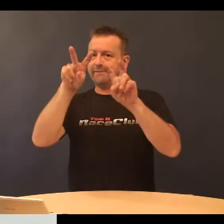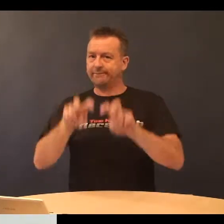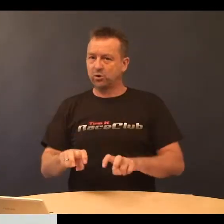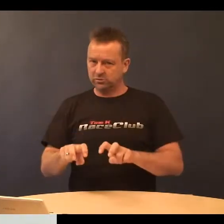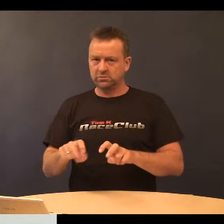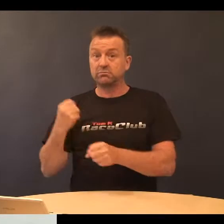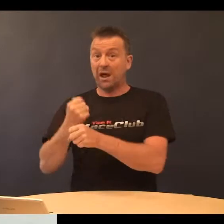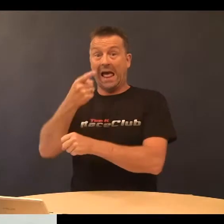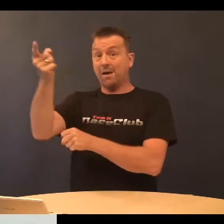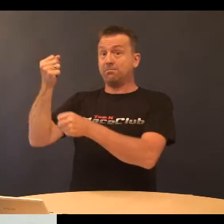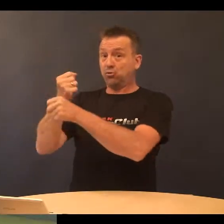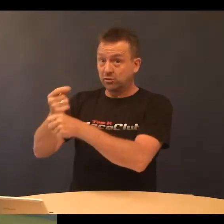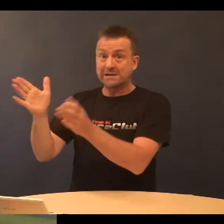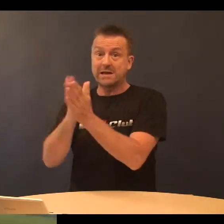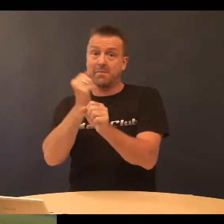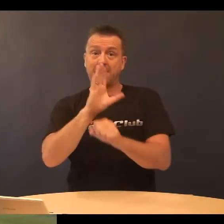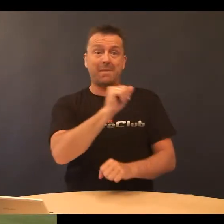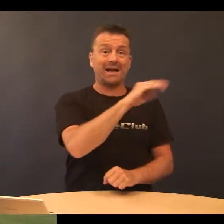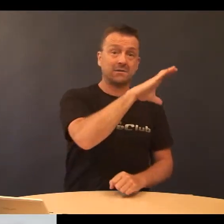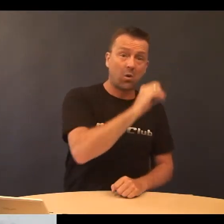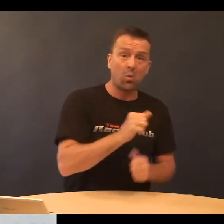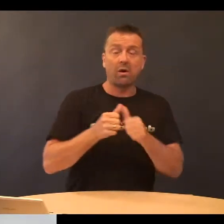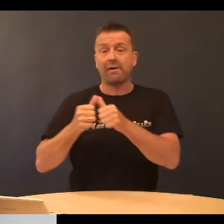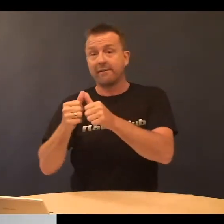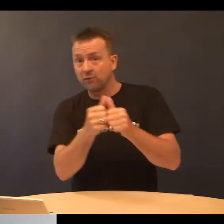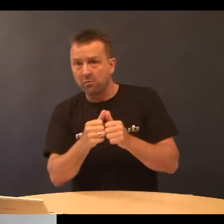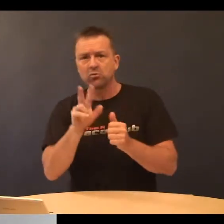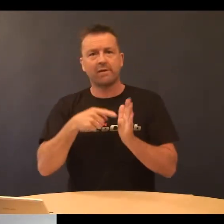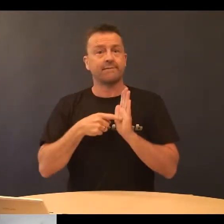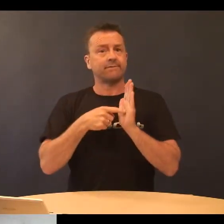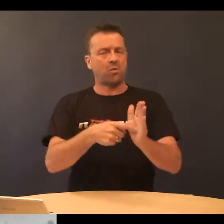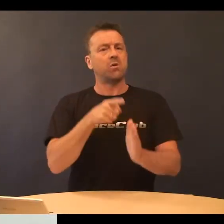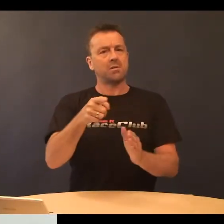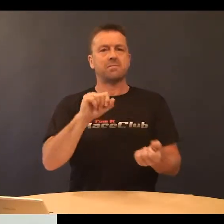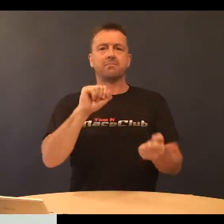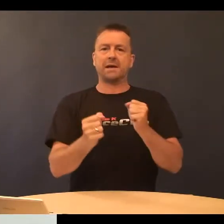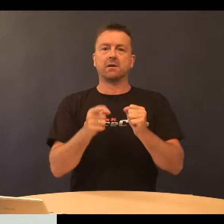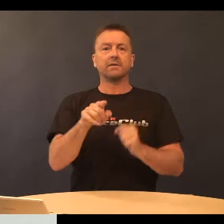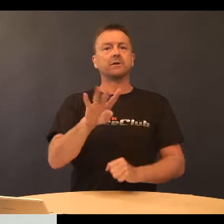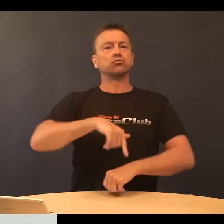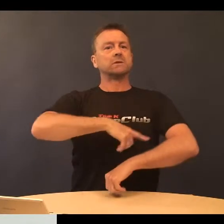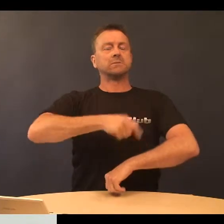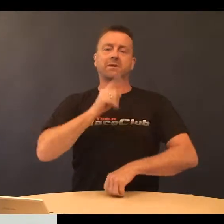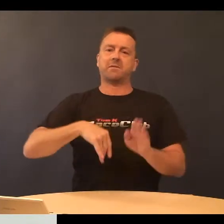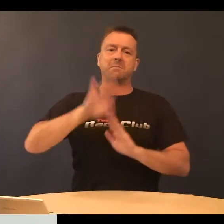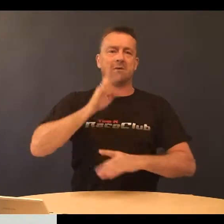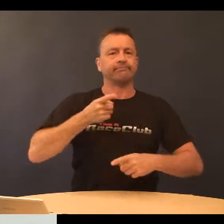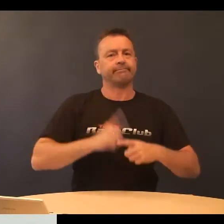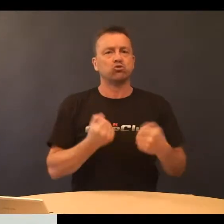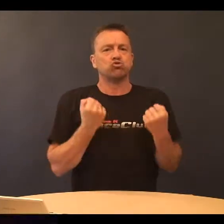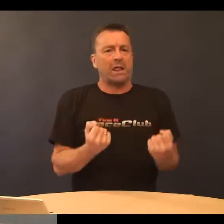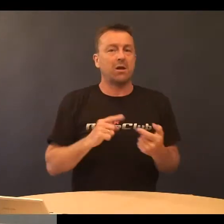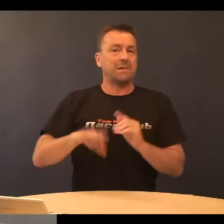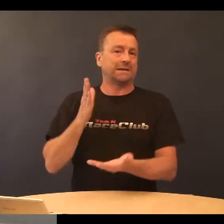carried out by the manufacturers in collaboration with the ACO and the federations is to make the cars in the 24 hours even more solid and